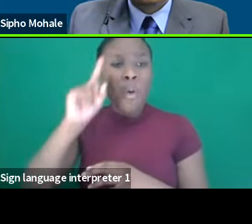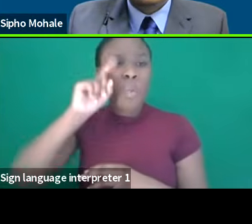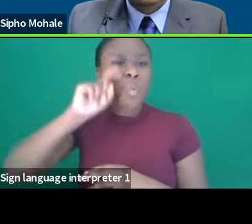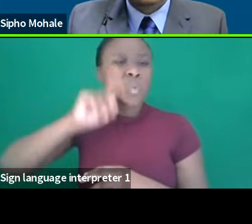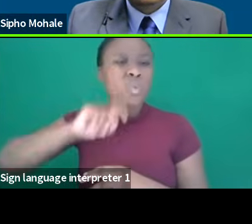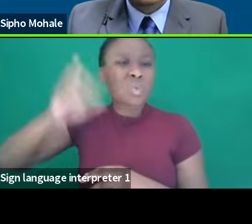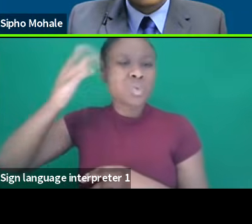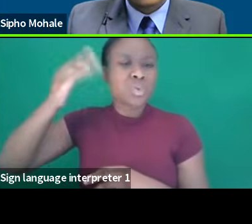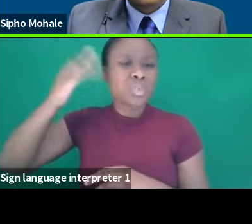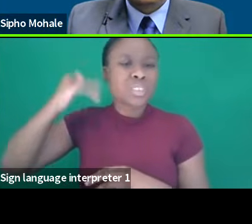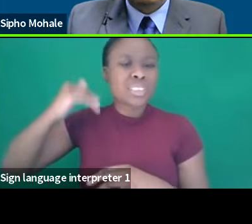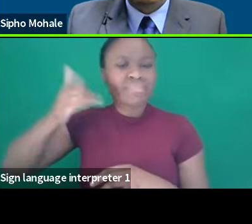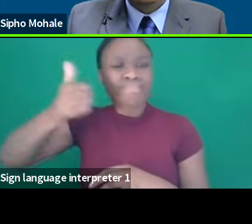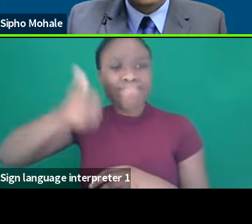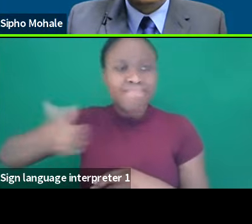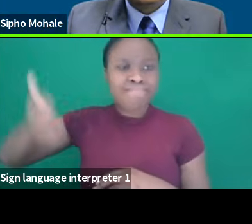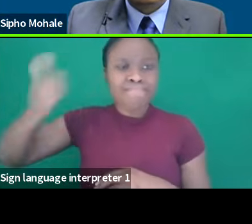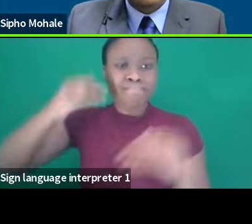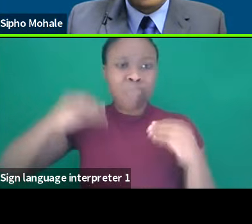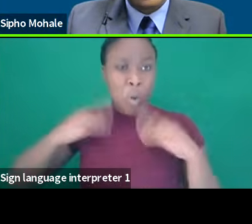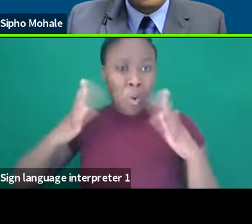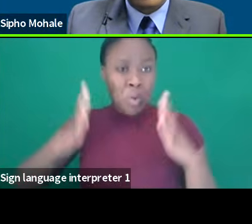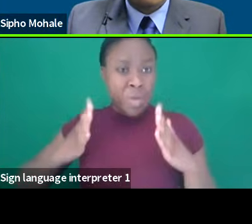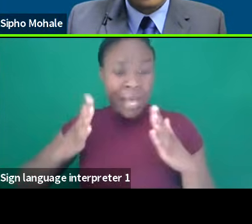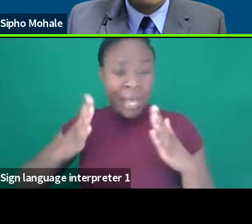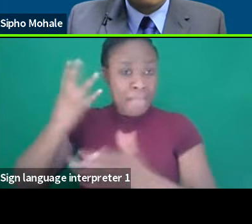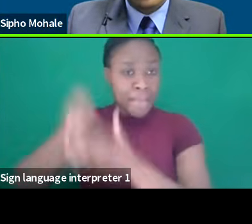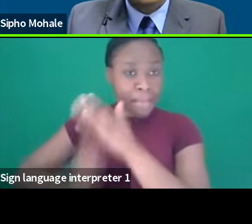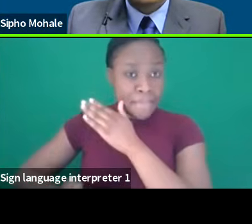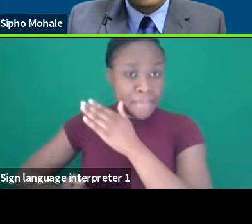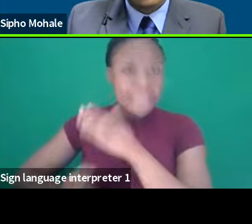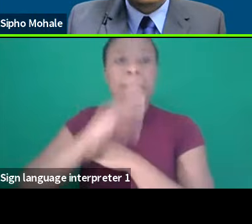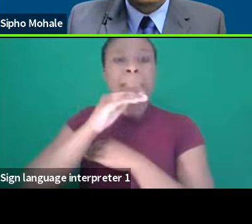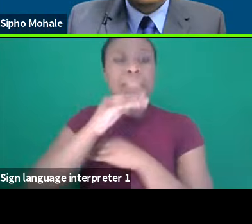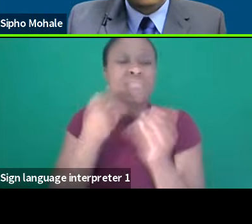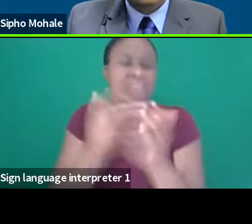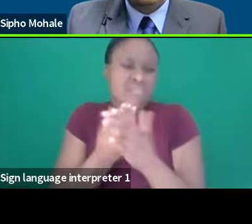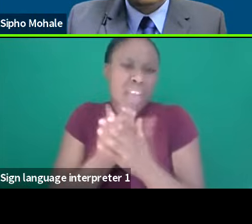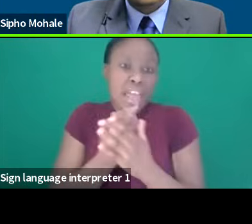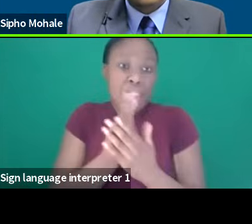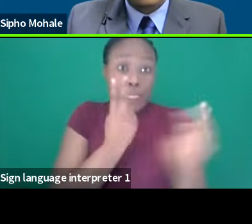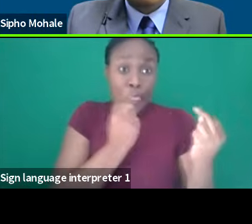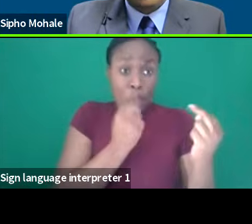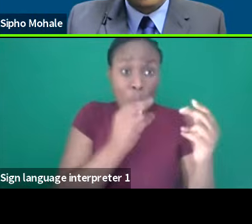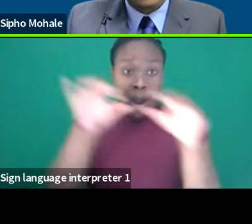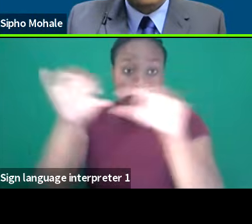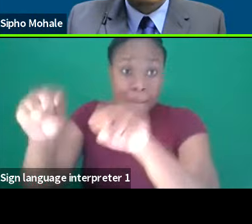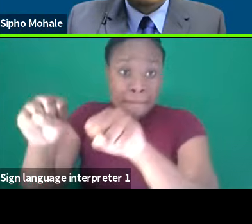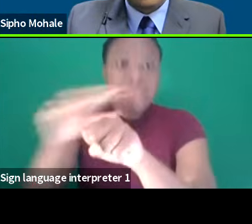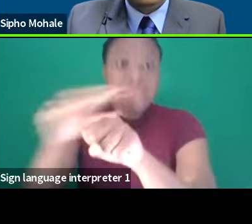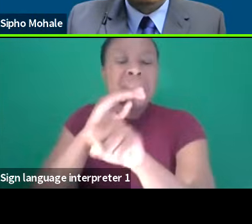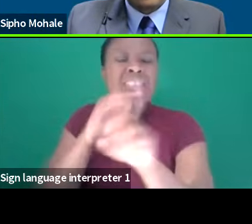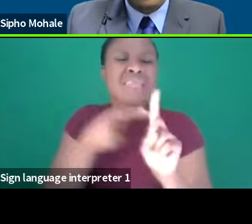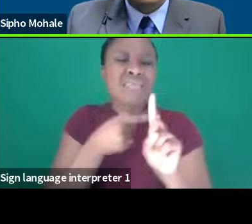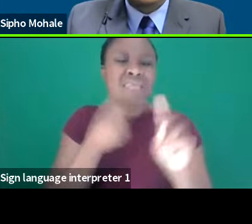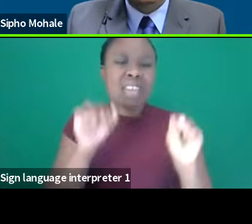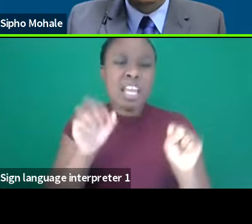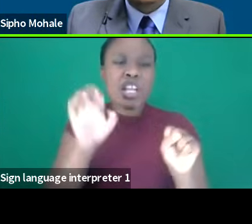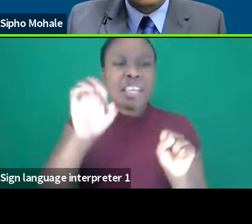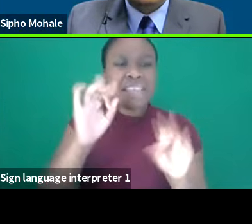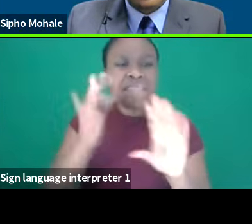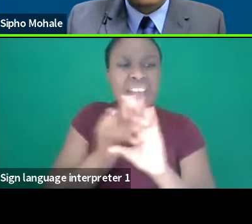able to do the submissions via our online channels using our e-filing